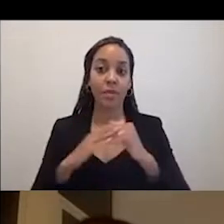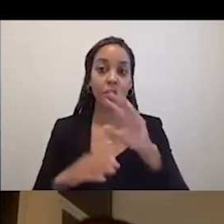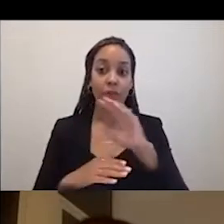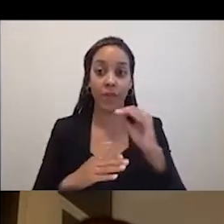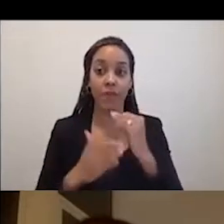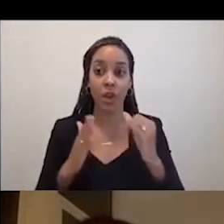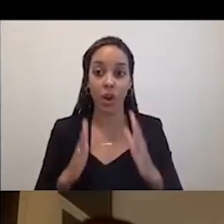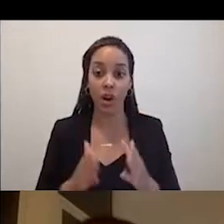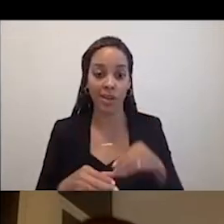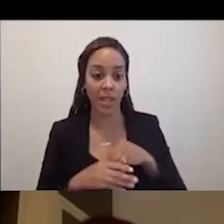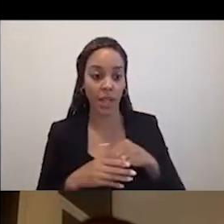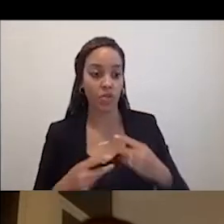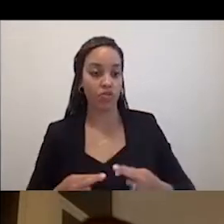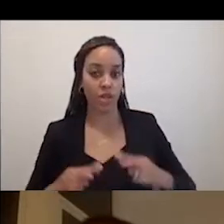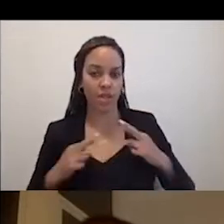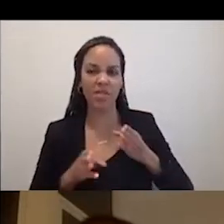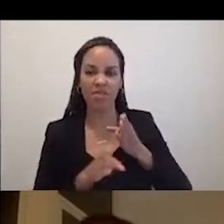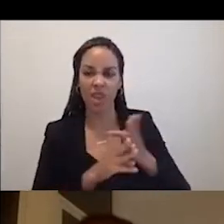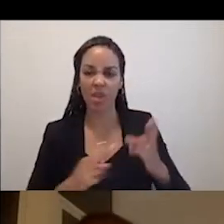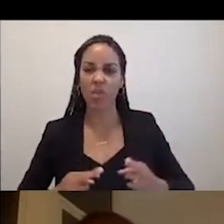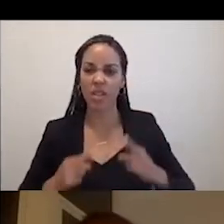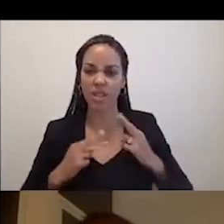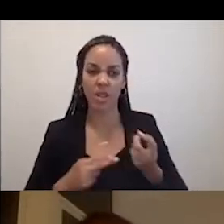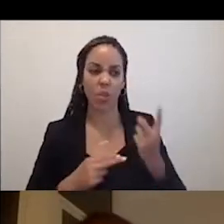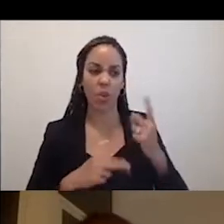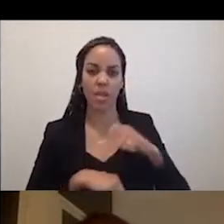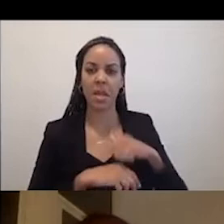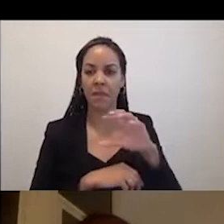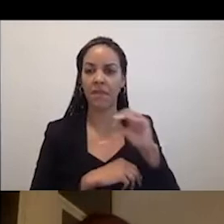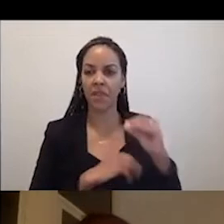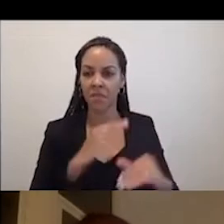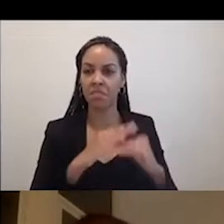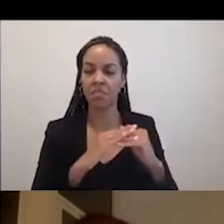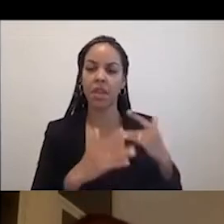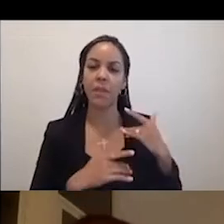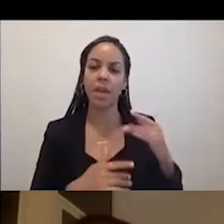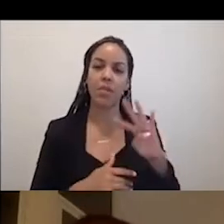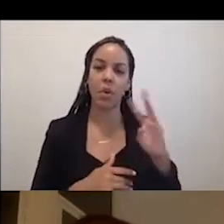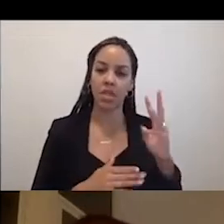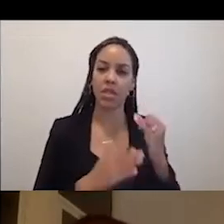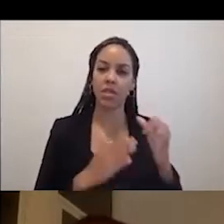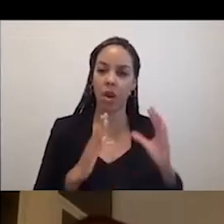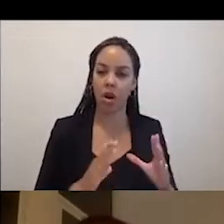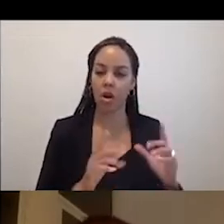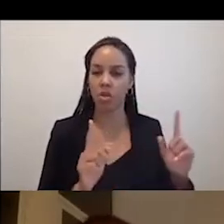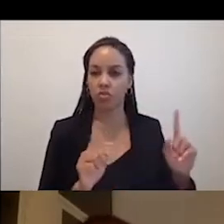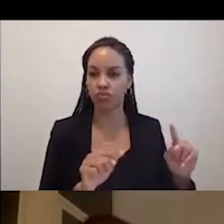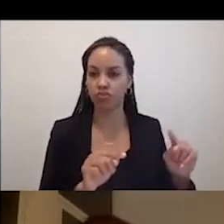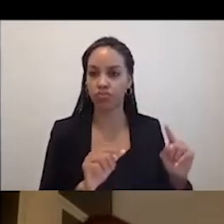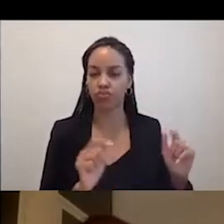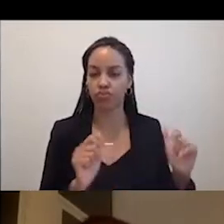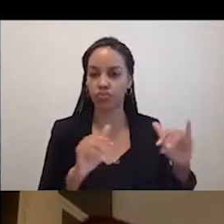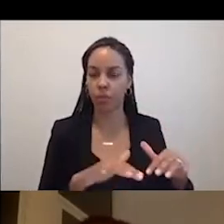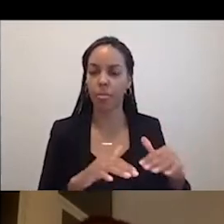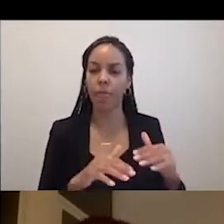residency, in the main residency at one time, usually around 46 artists. And we also have